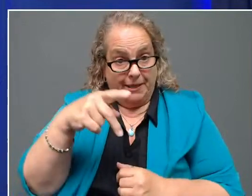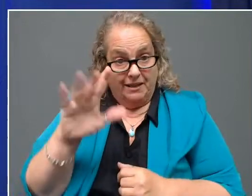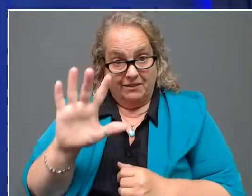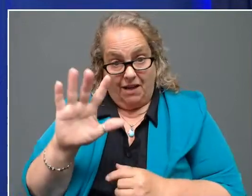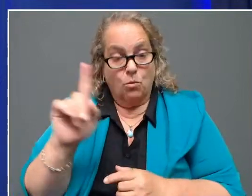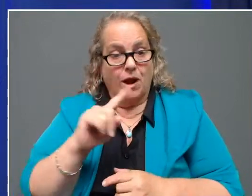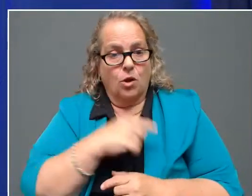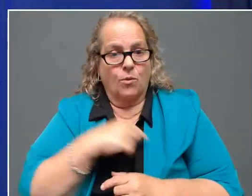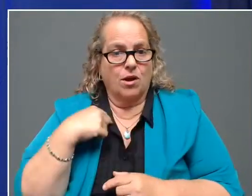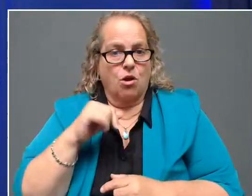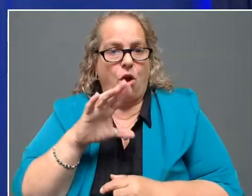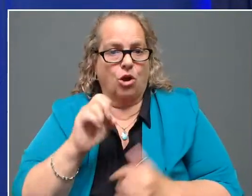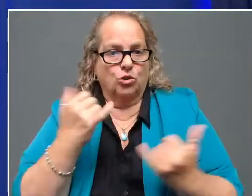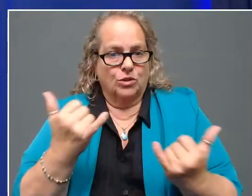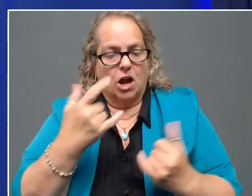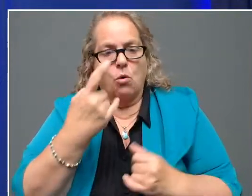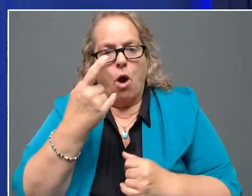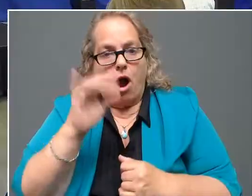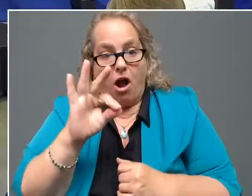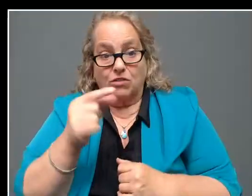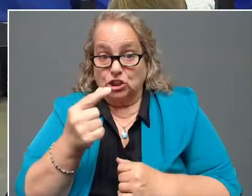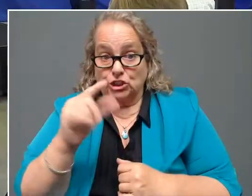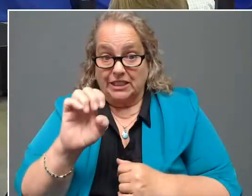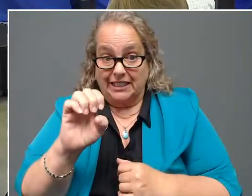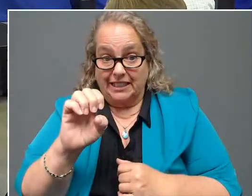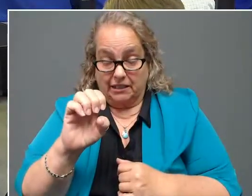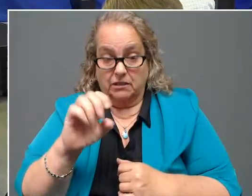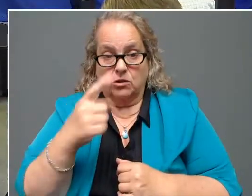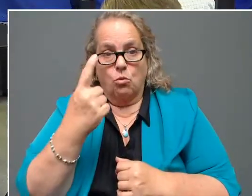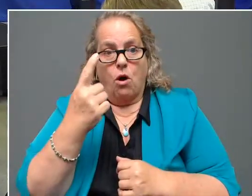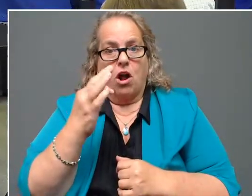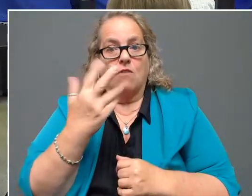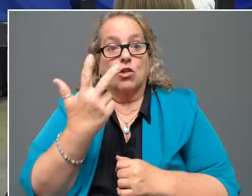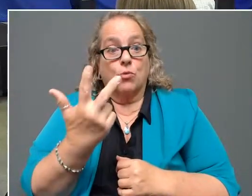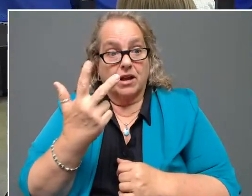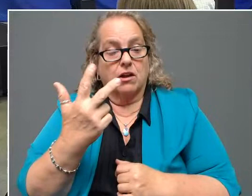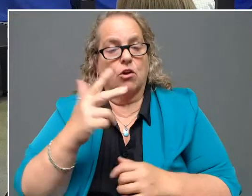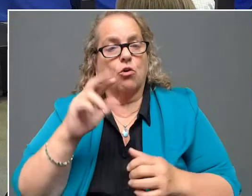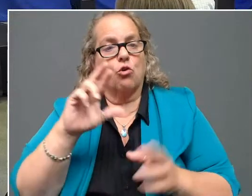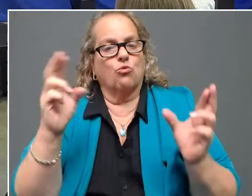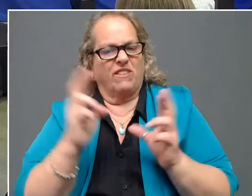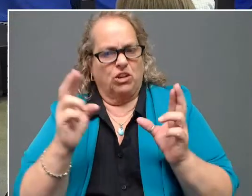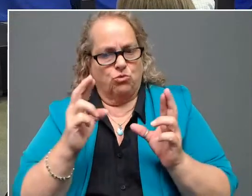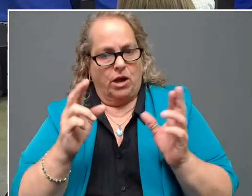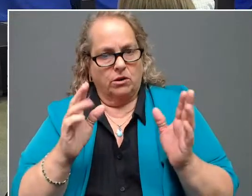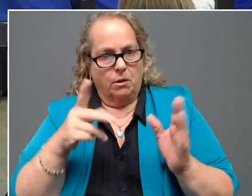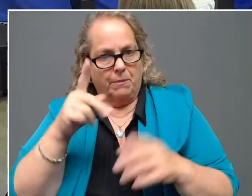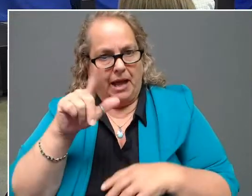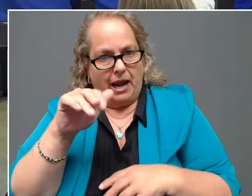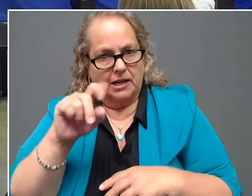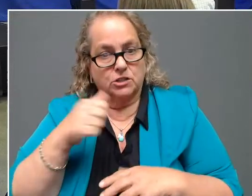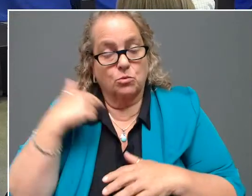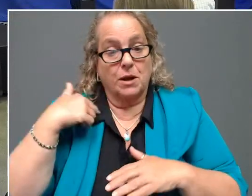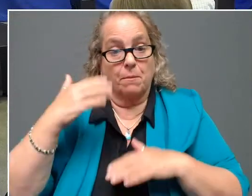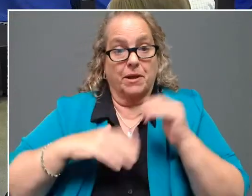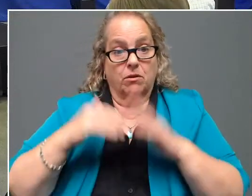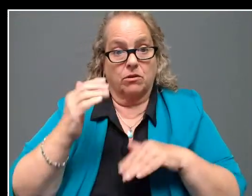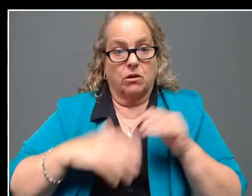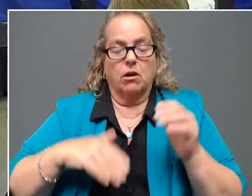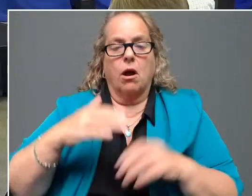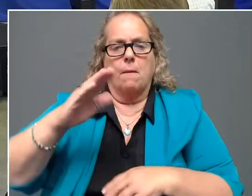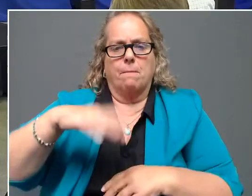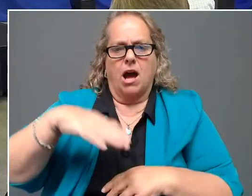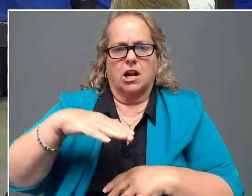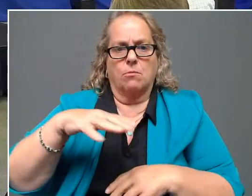GE Appliance's 3 U.S. refrigerator plants. In this plant, we build bottom freezer refrigerators. Until May of